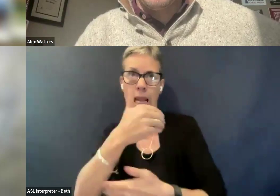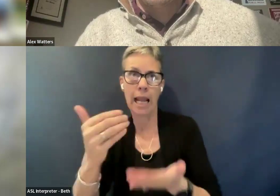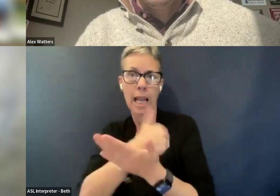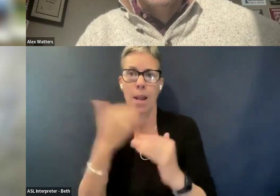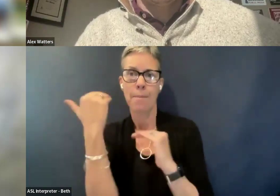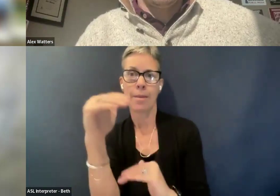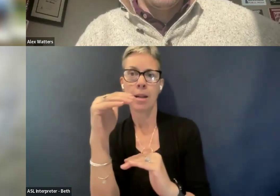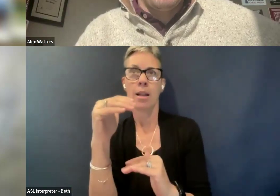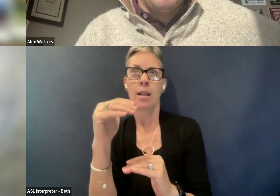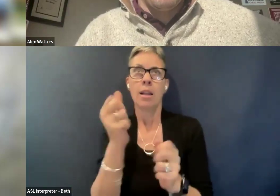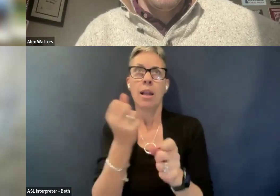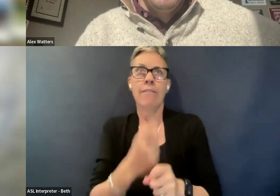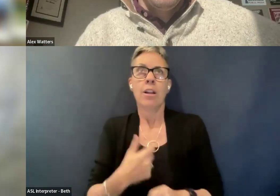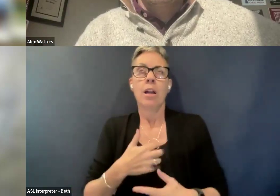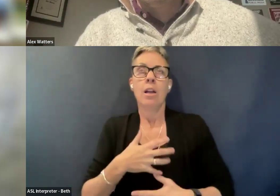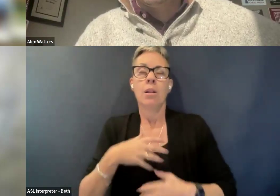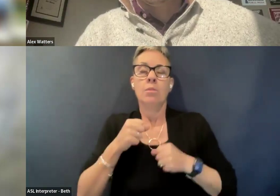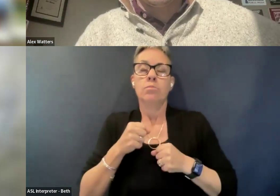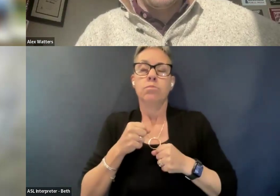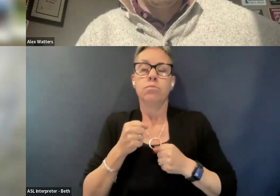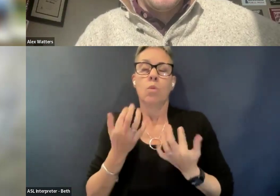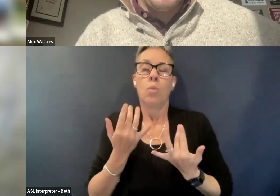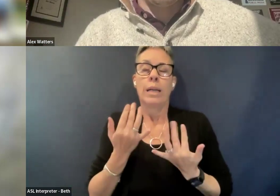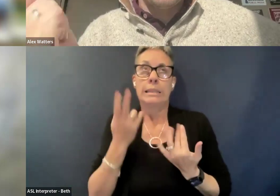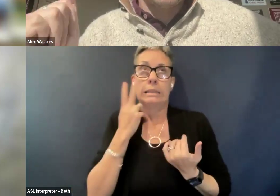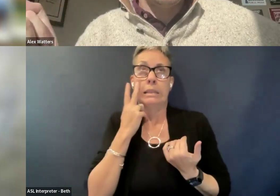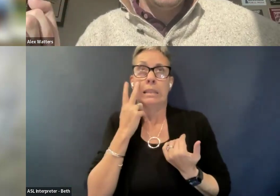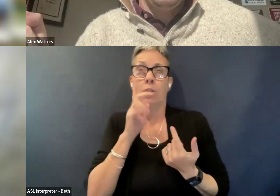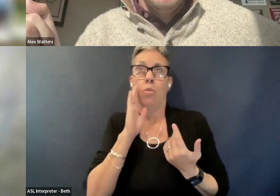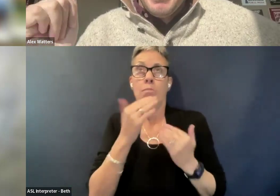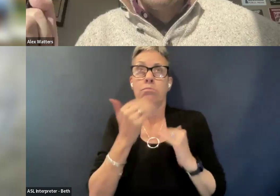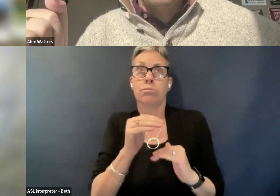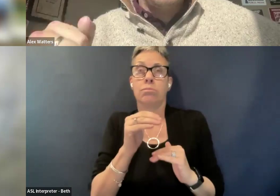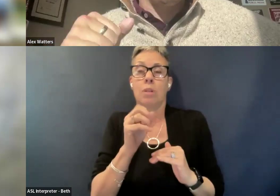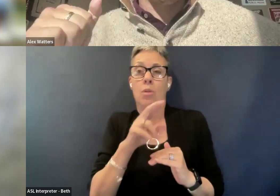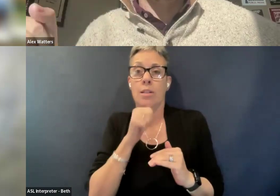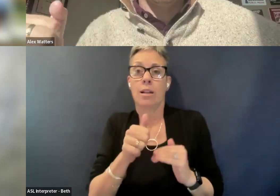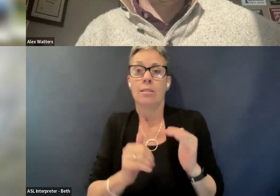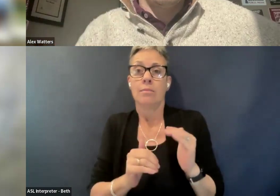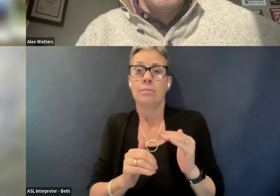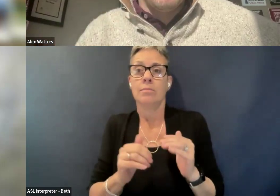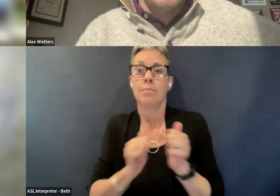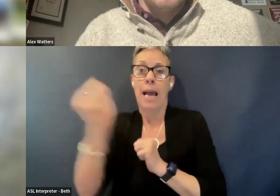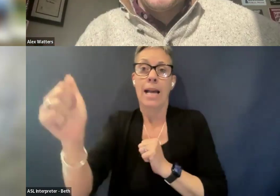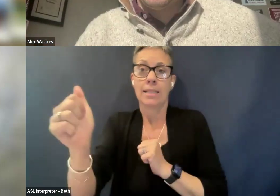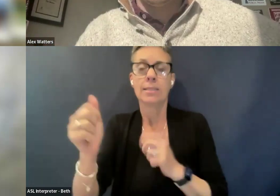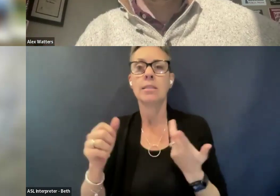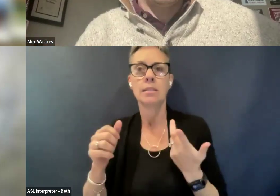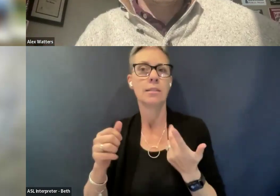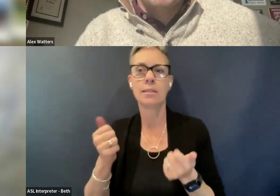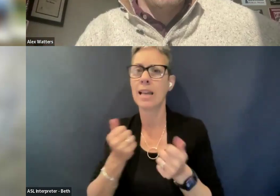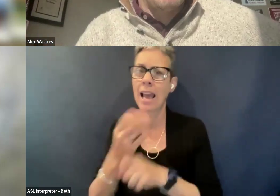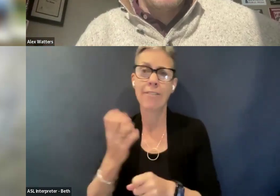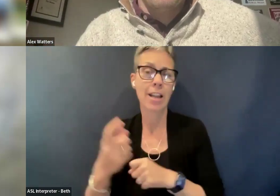hold my breath to see if I'm there. The truth is I've been at that ceiling every year for a number of years. I